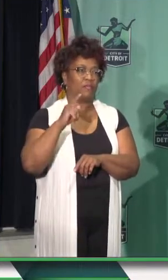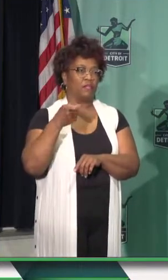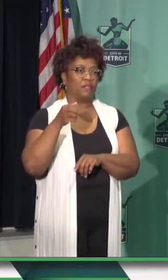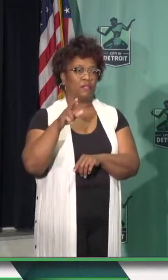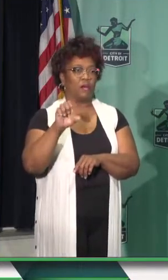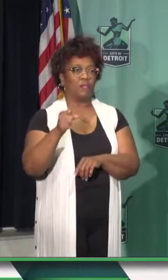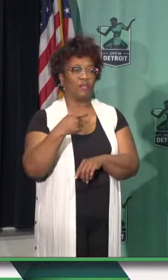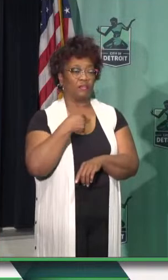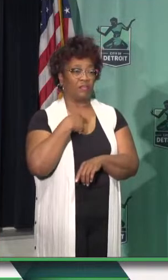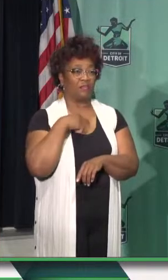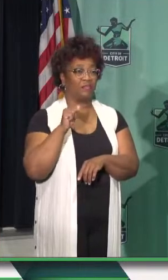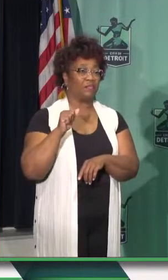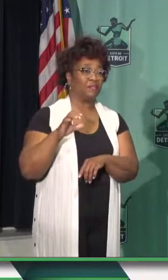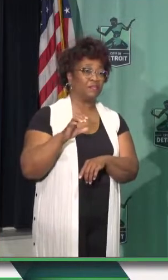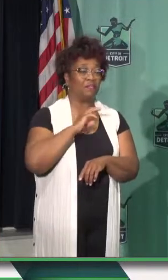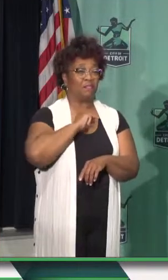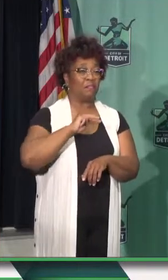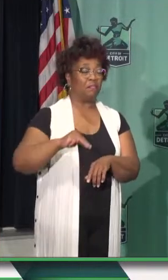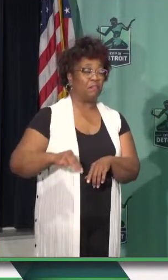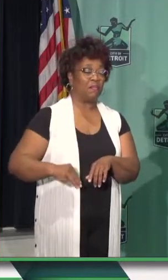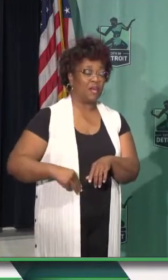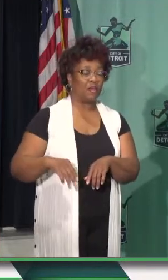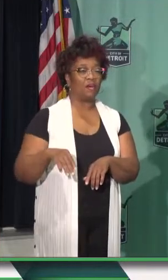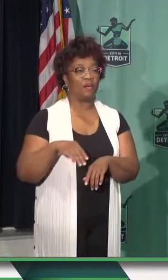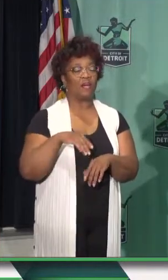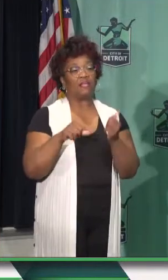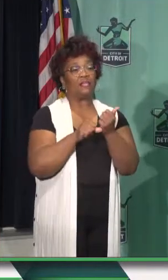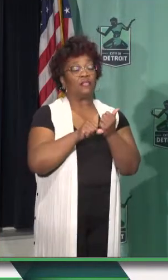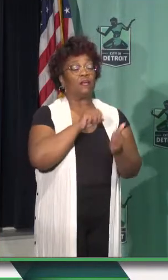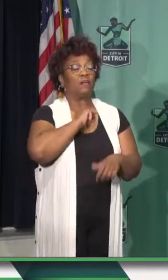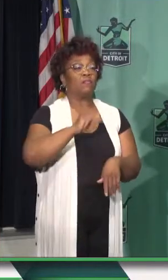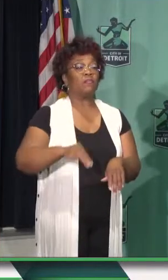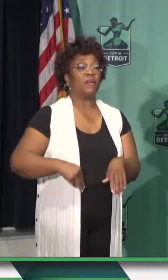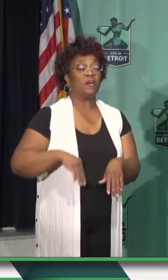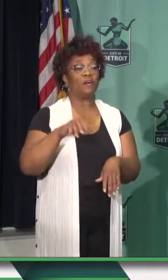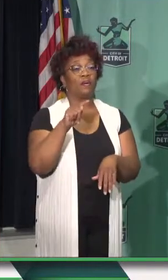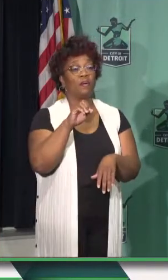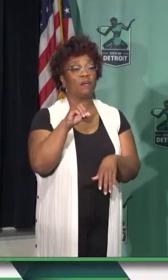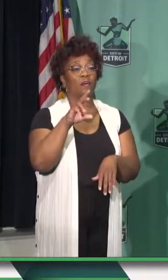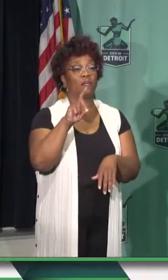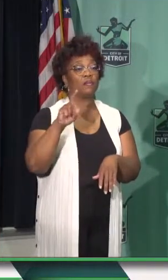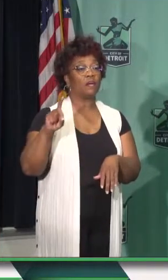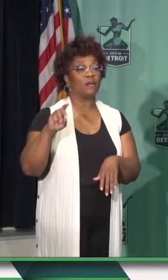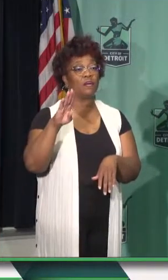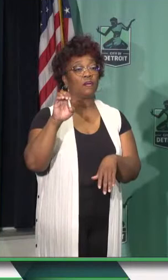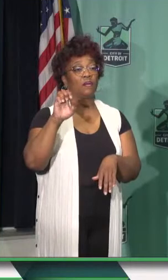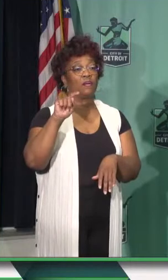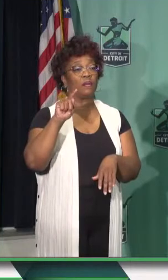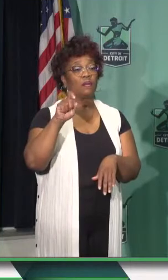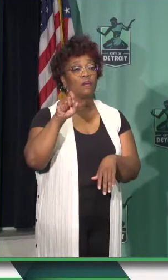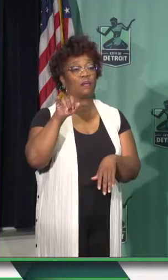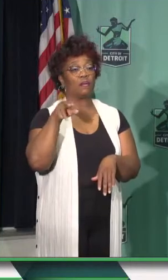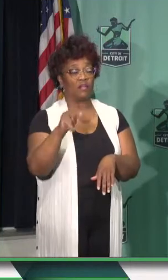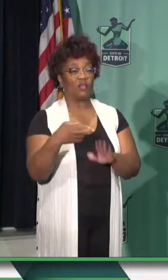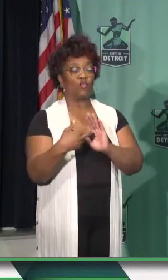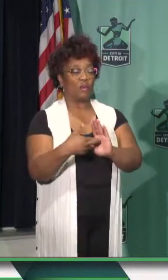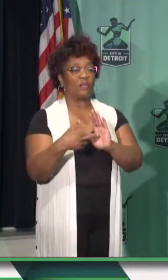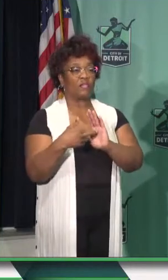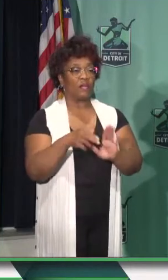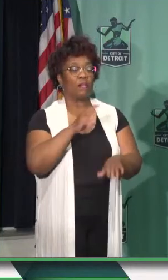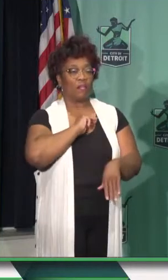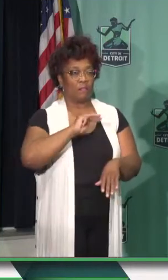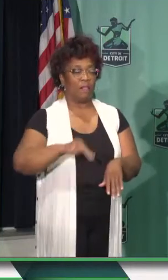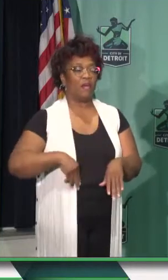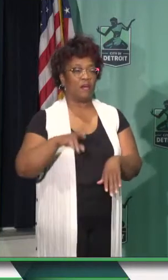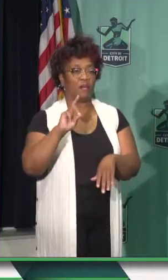Bettison, representing Mayor Duggan, and just would like to say that when we sit in the room, Mayor Duggan, myself,